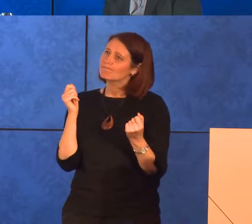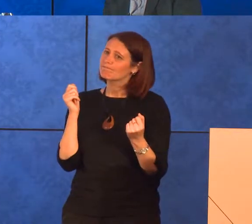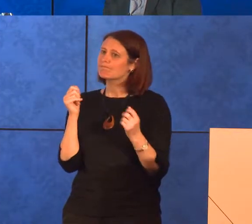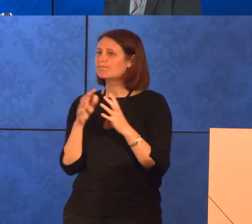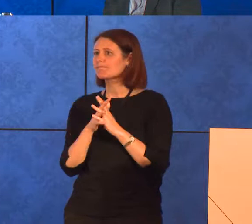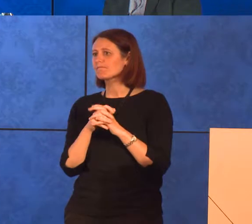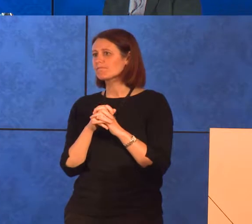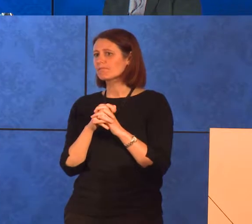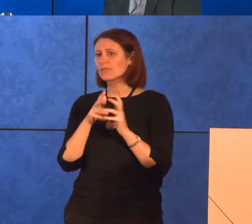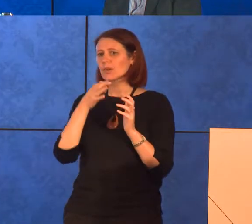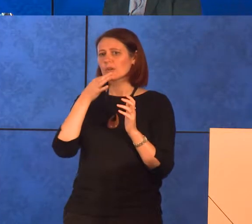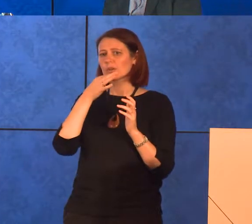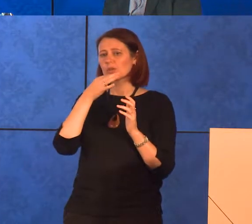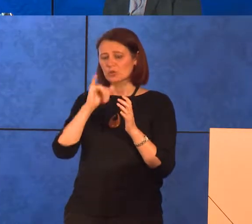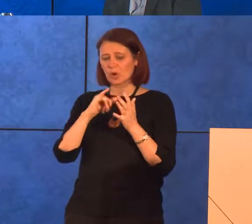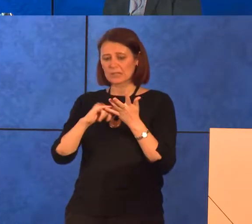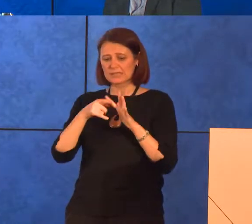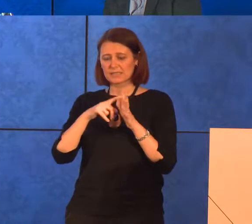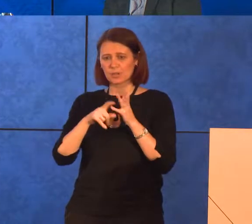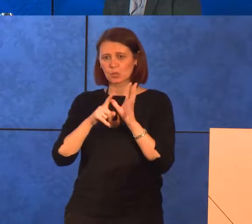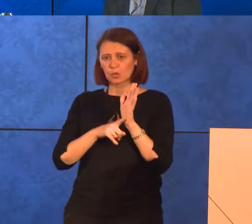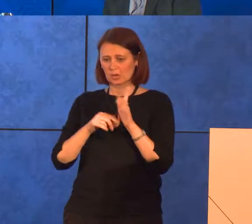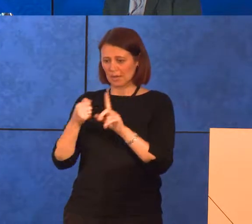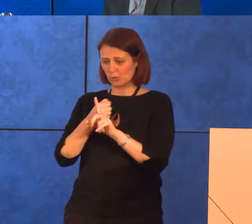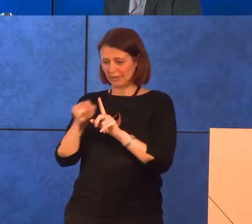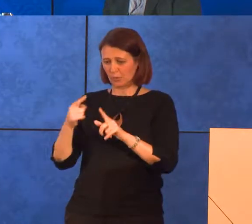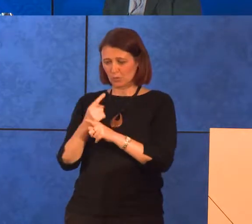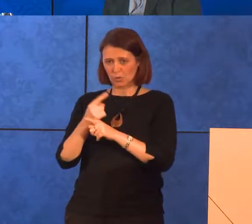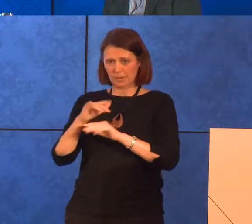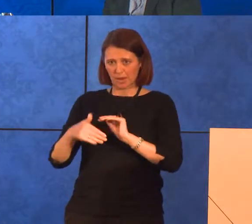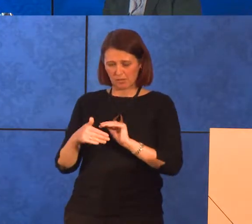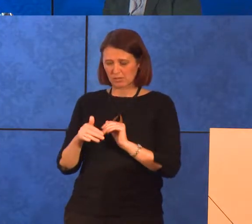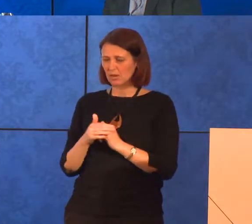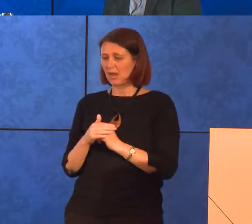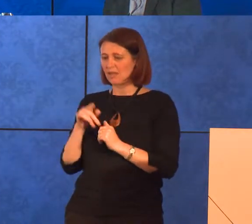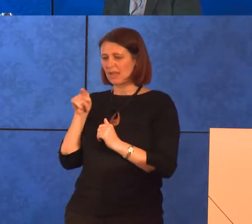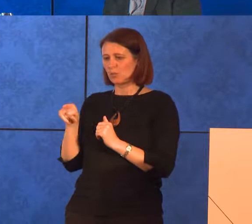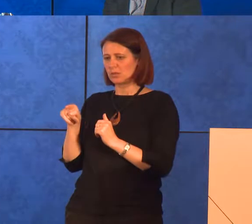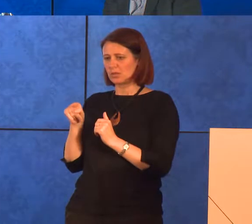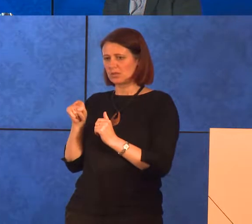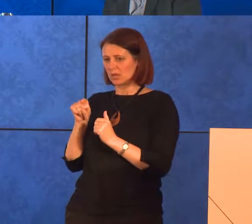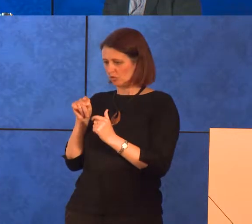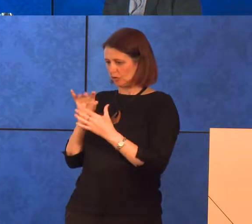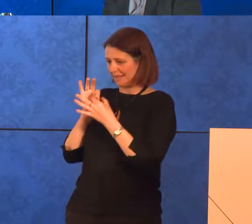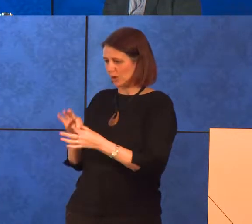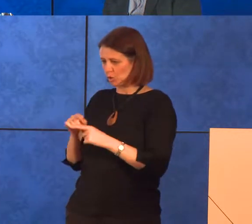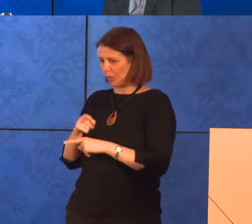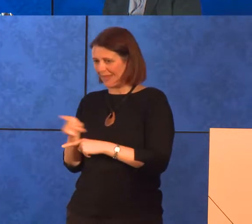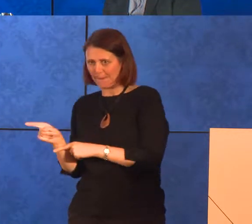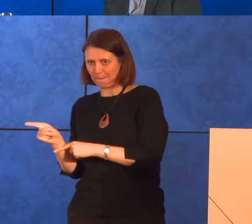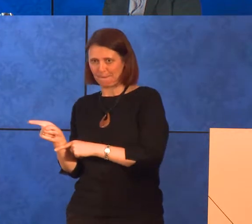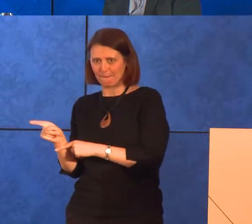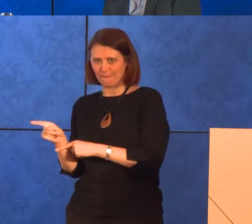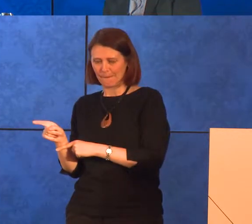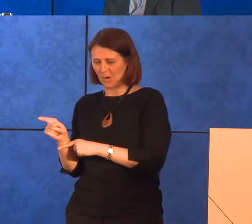the child sexual abuse that the Royal Commission was talking about was something that might actually relate to them. So